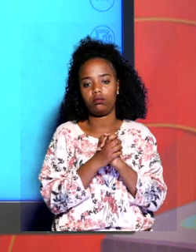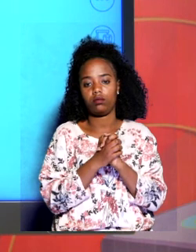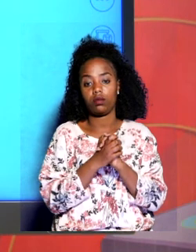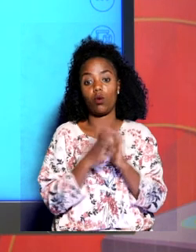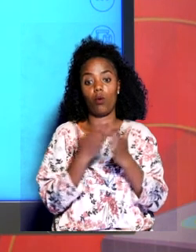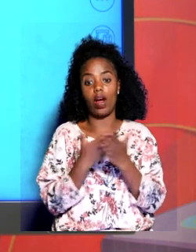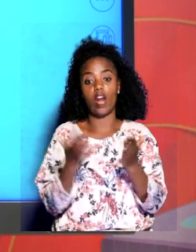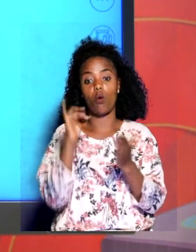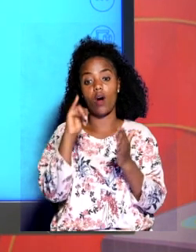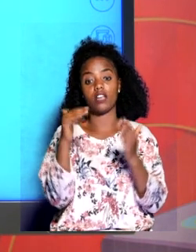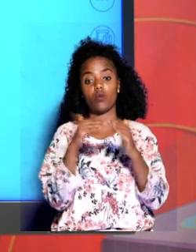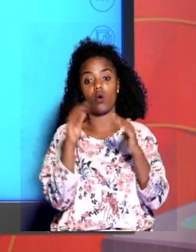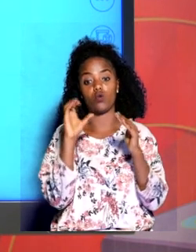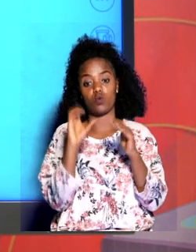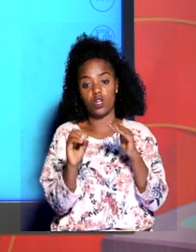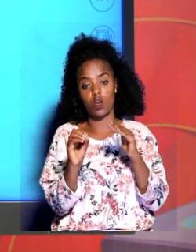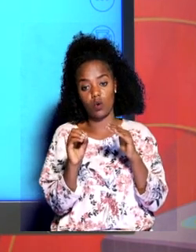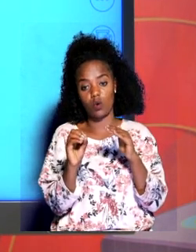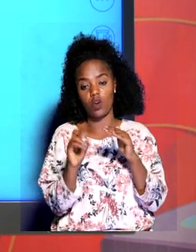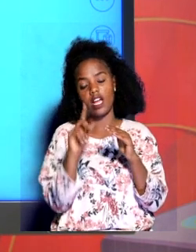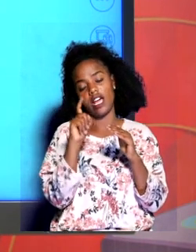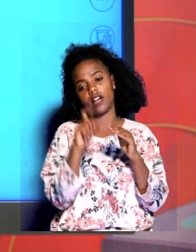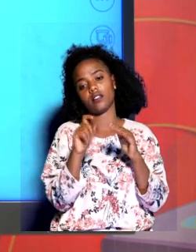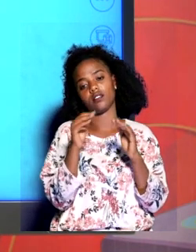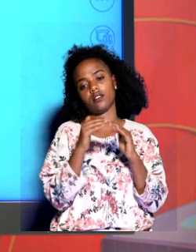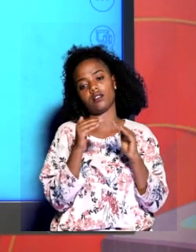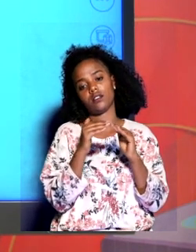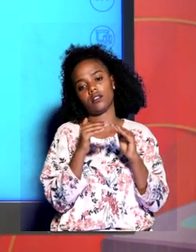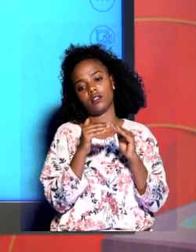11.2. When y is 0, x it is